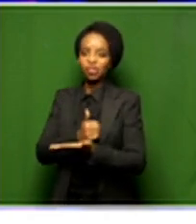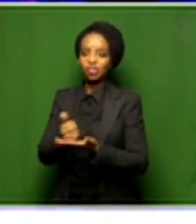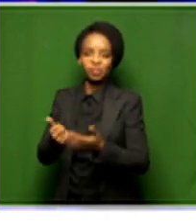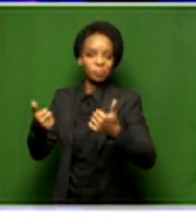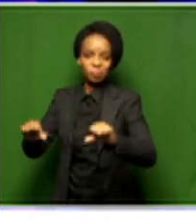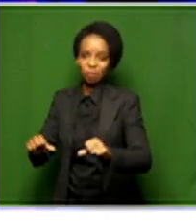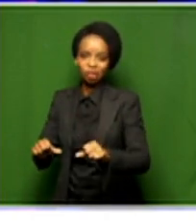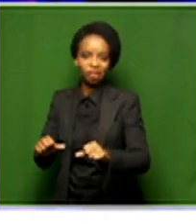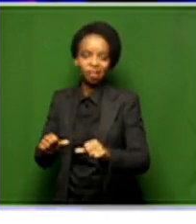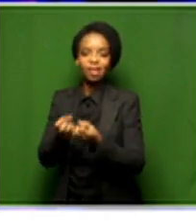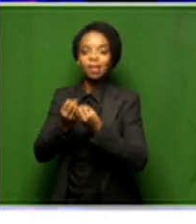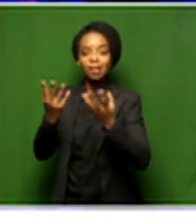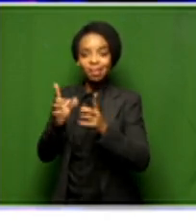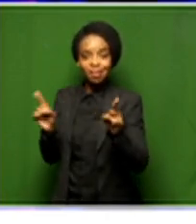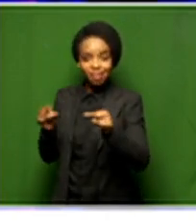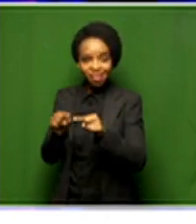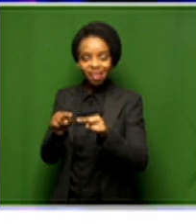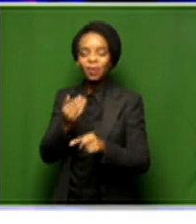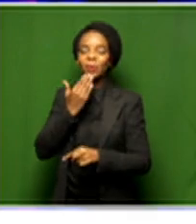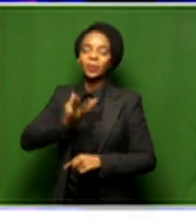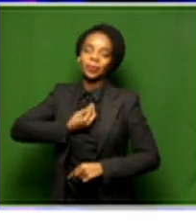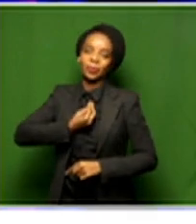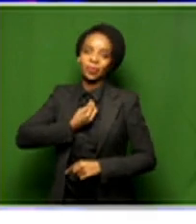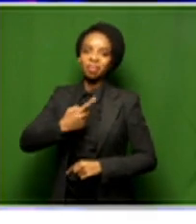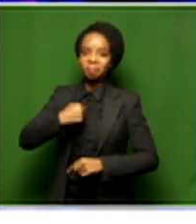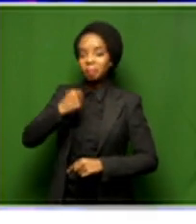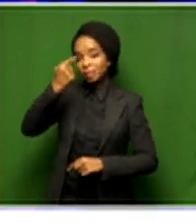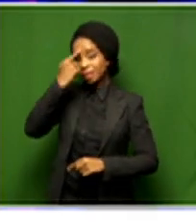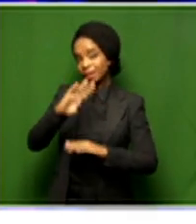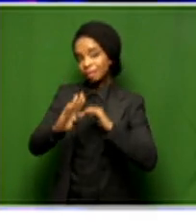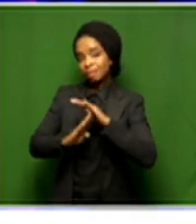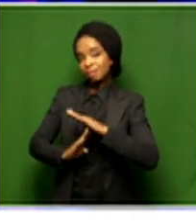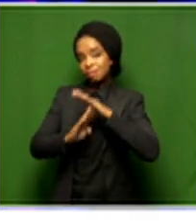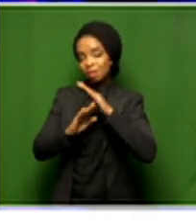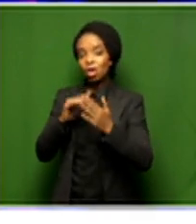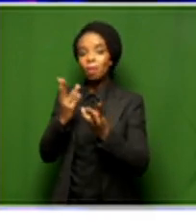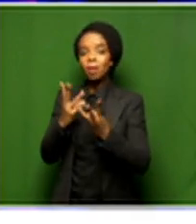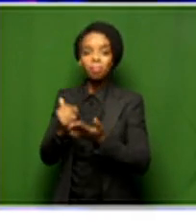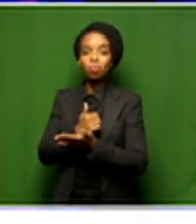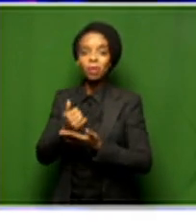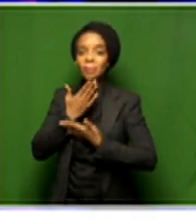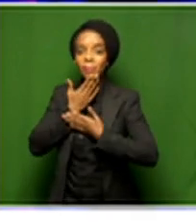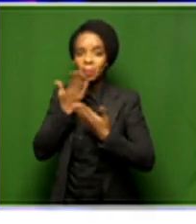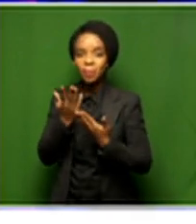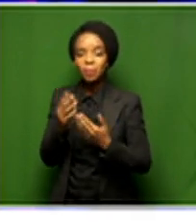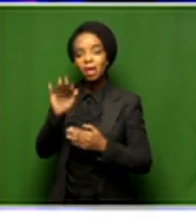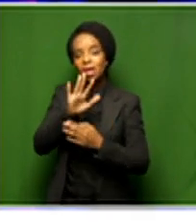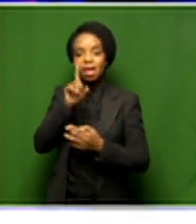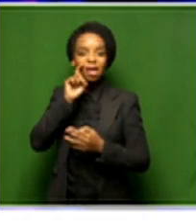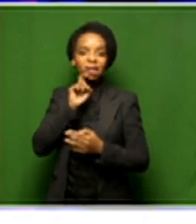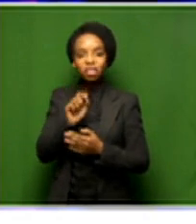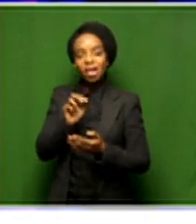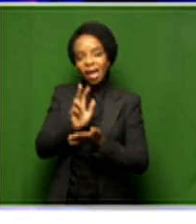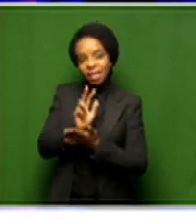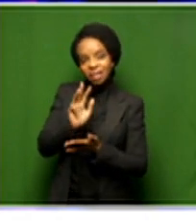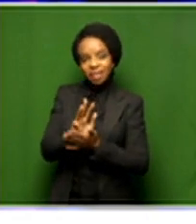them fall into the category of the youth. And I think the most unregistered people are the very young, 18 to 19 to